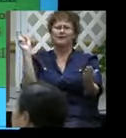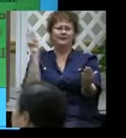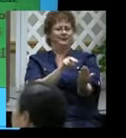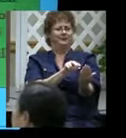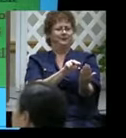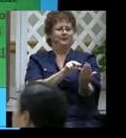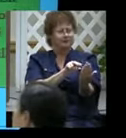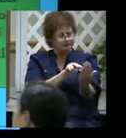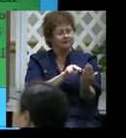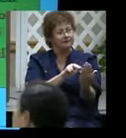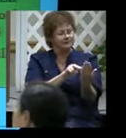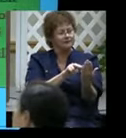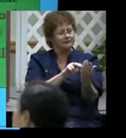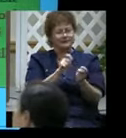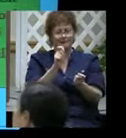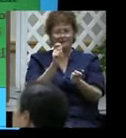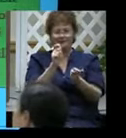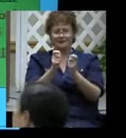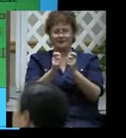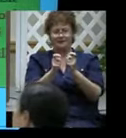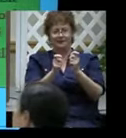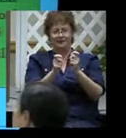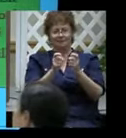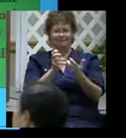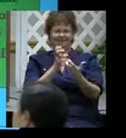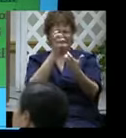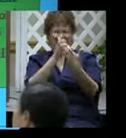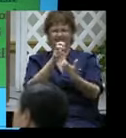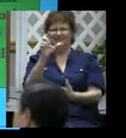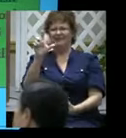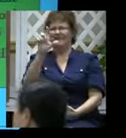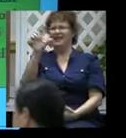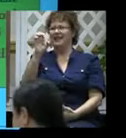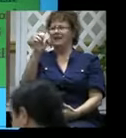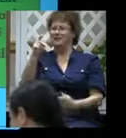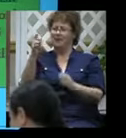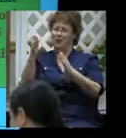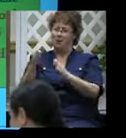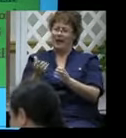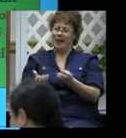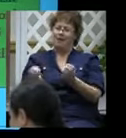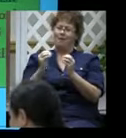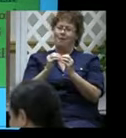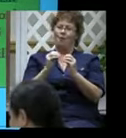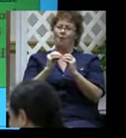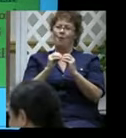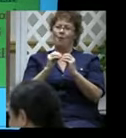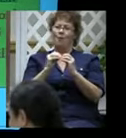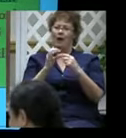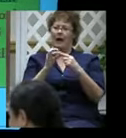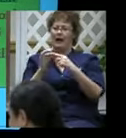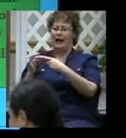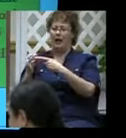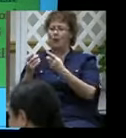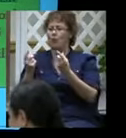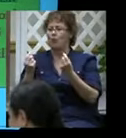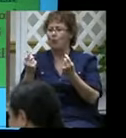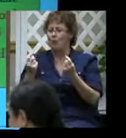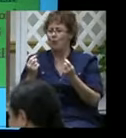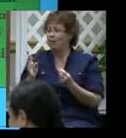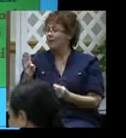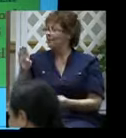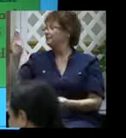source text so that once it's in translation, it gives the LEP individual just a little more information or guidance on what to do. So the